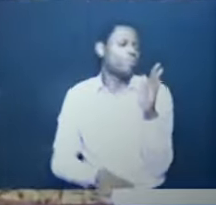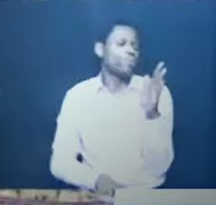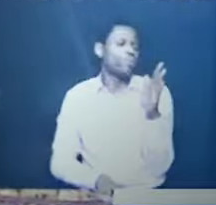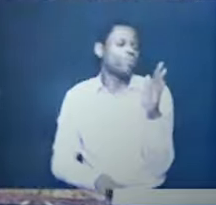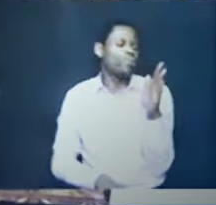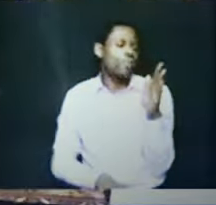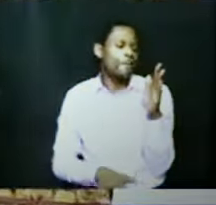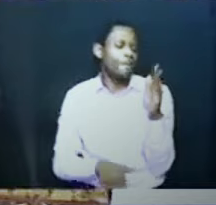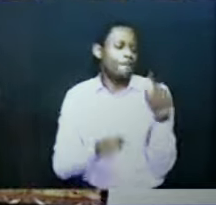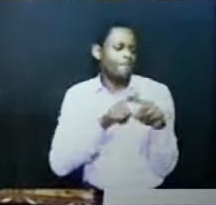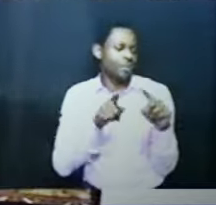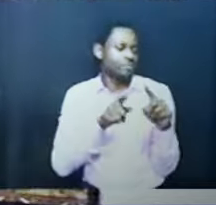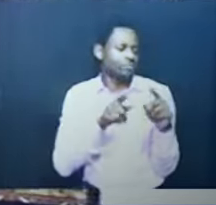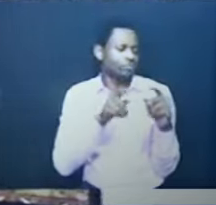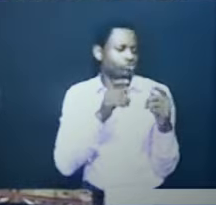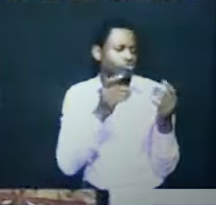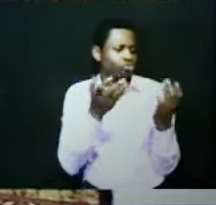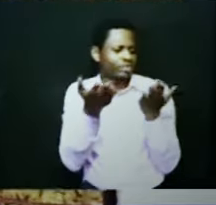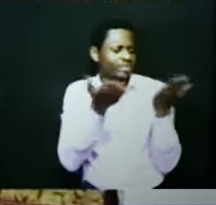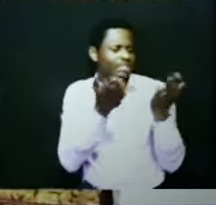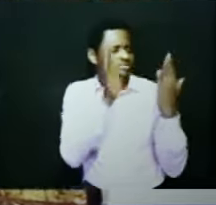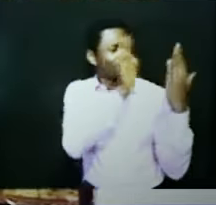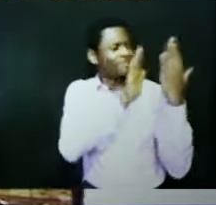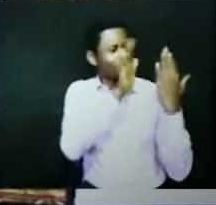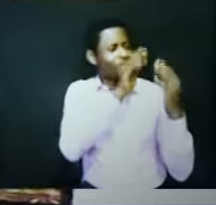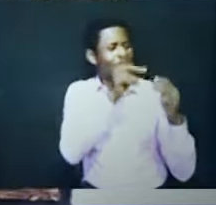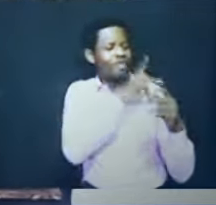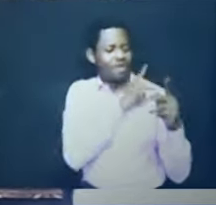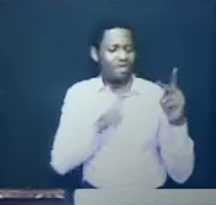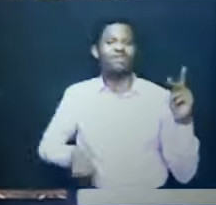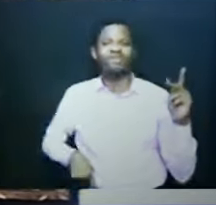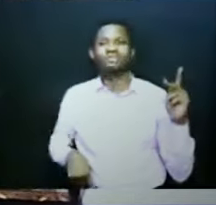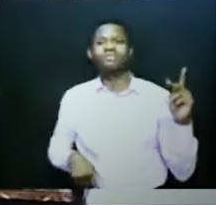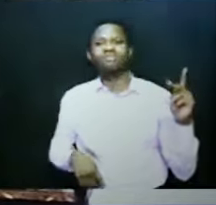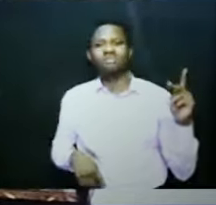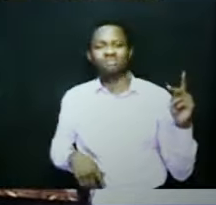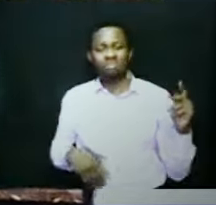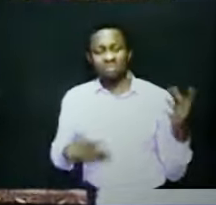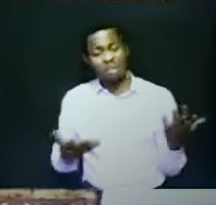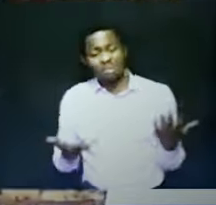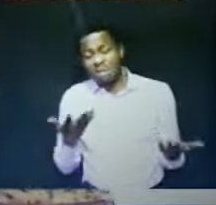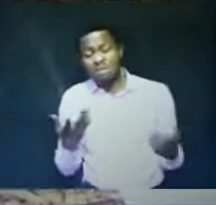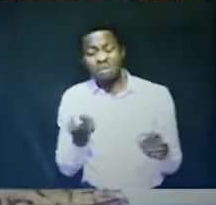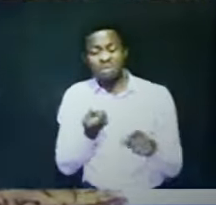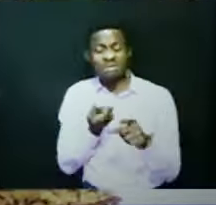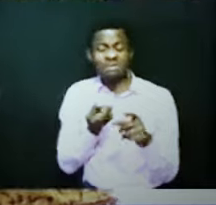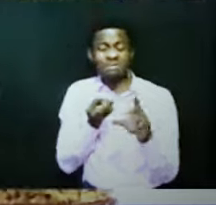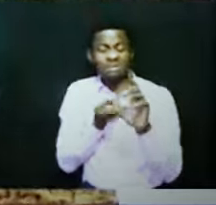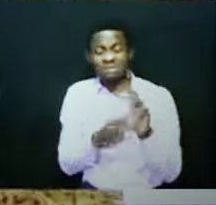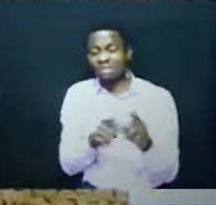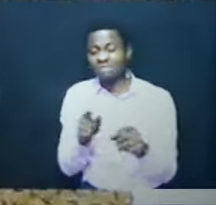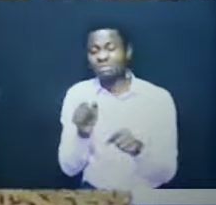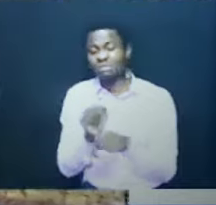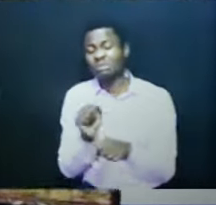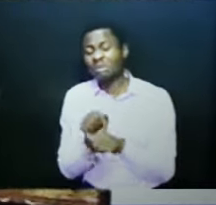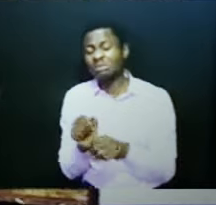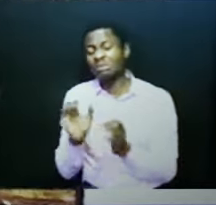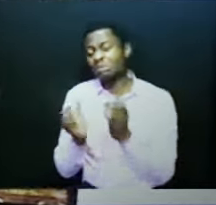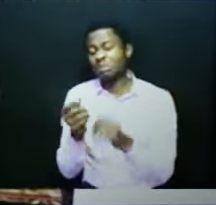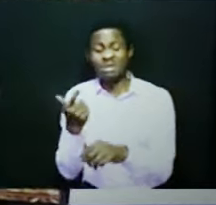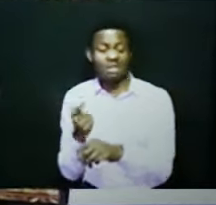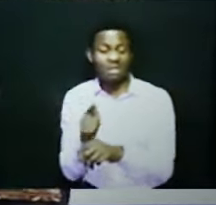one, and I say one, one, one, now, you may start like a laborer. bit much as yes will be a oye debreni.